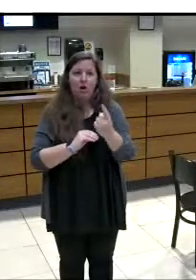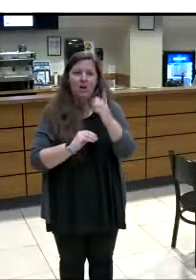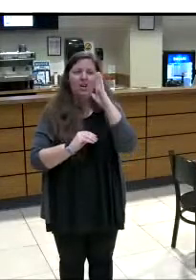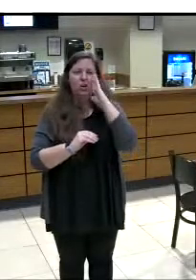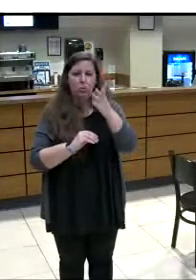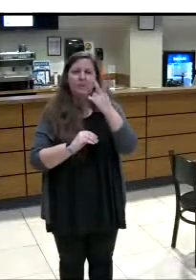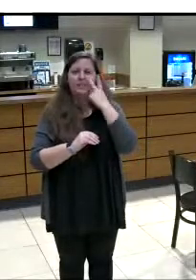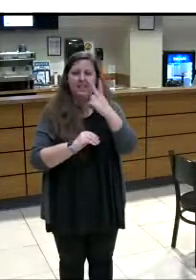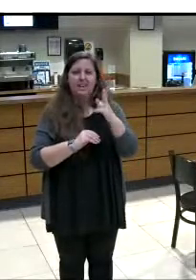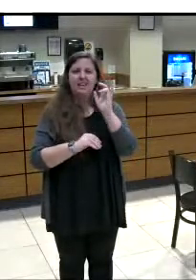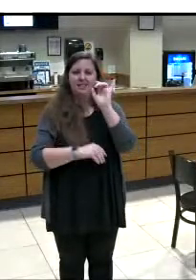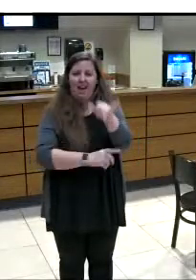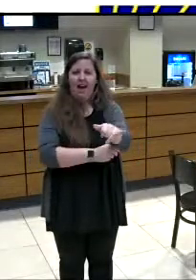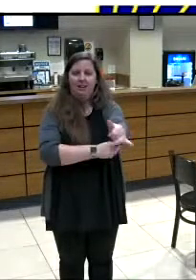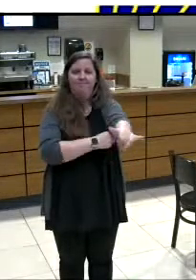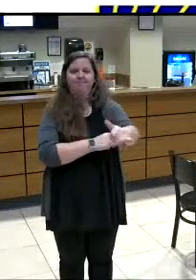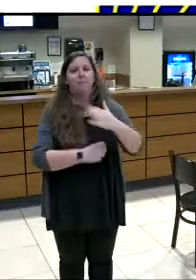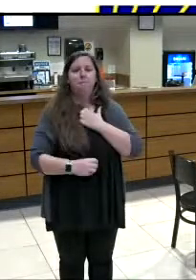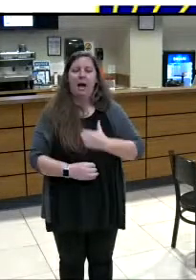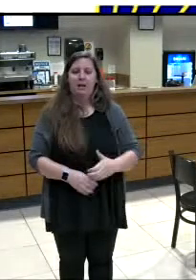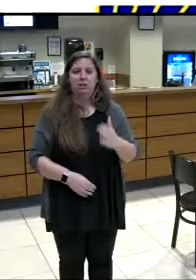the work that we're doing as a district.